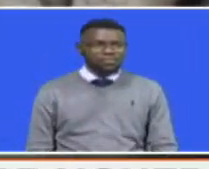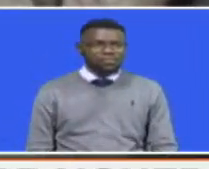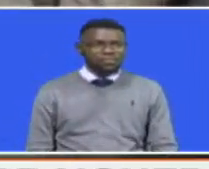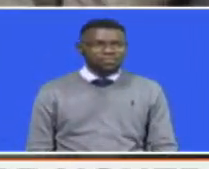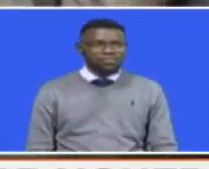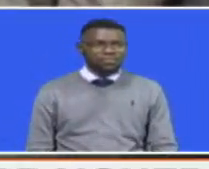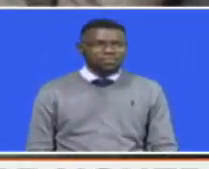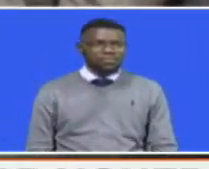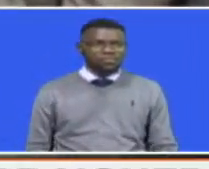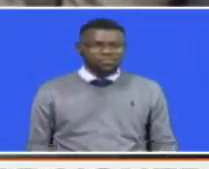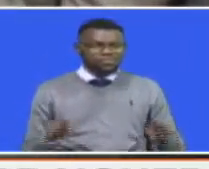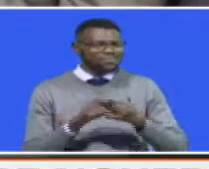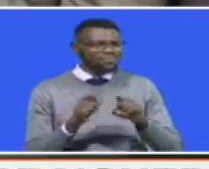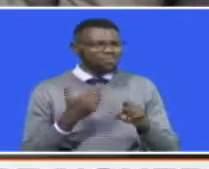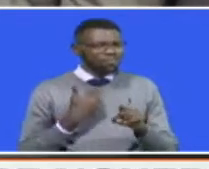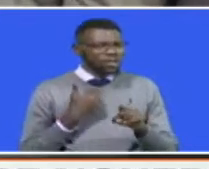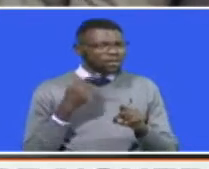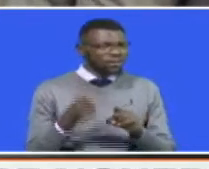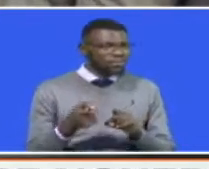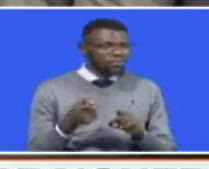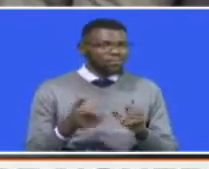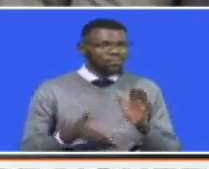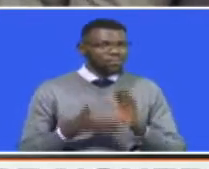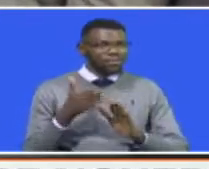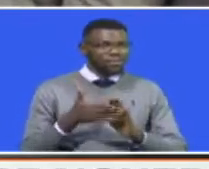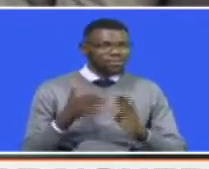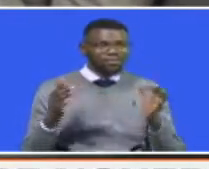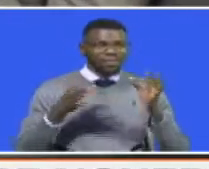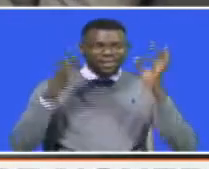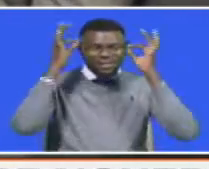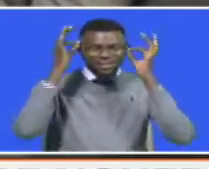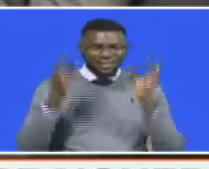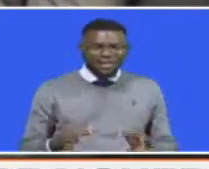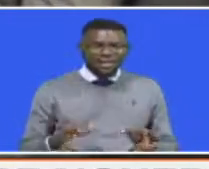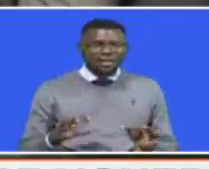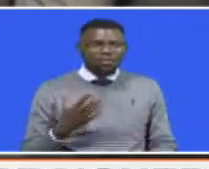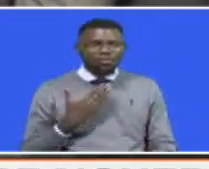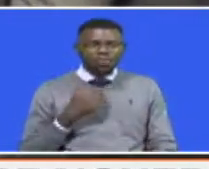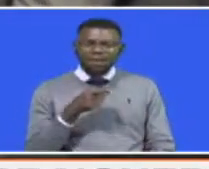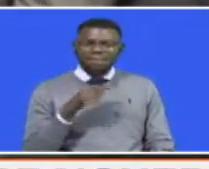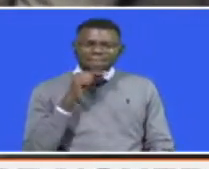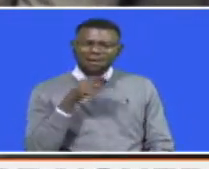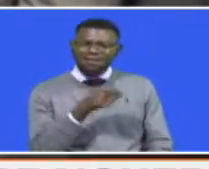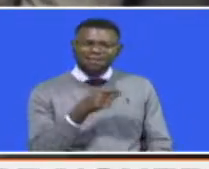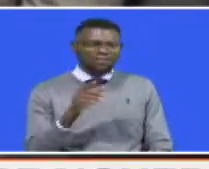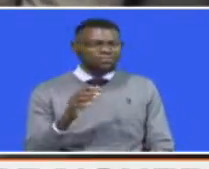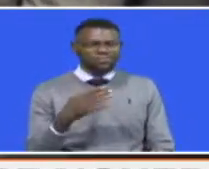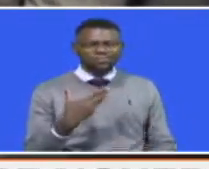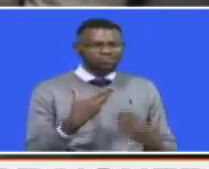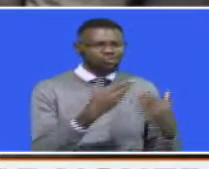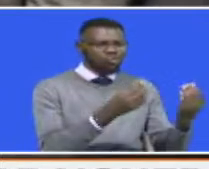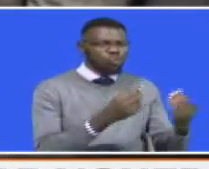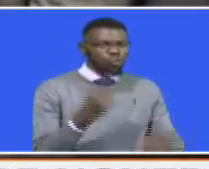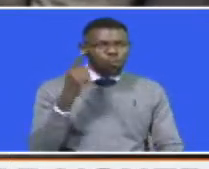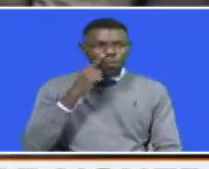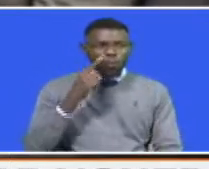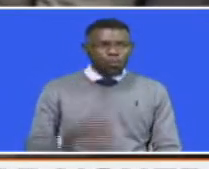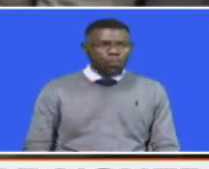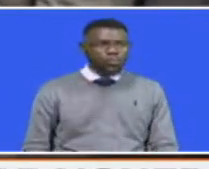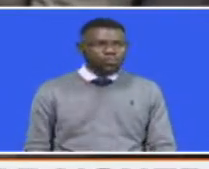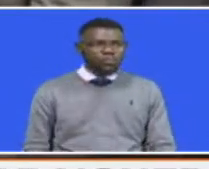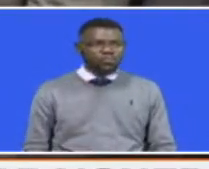the very least to be given our bond so that this man can go home. And that there will be